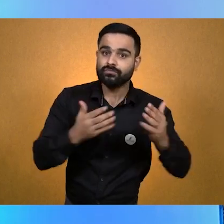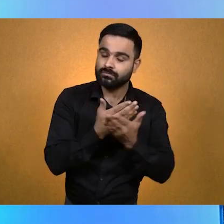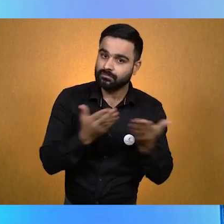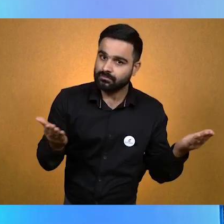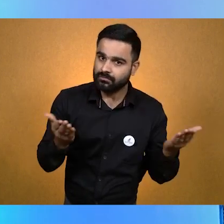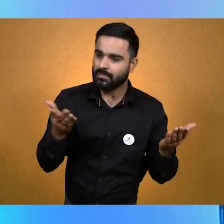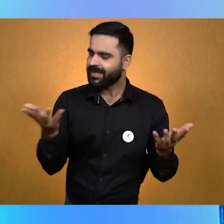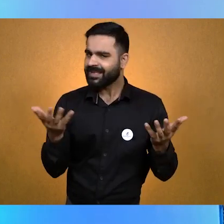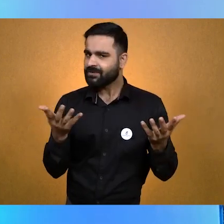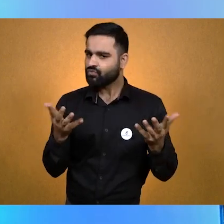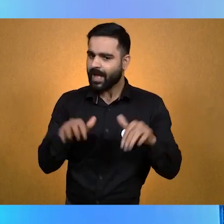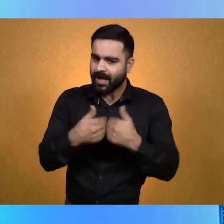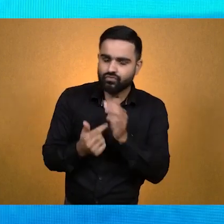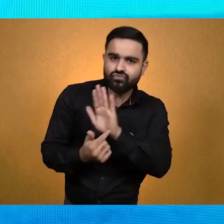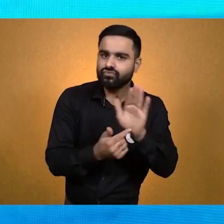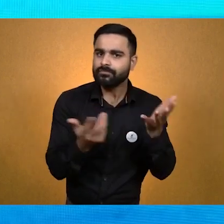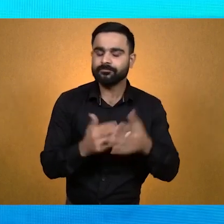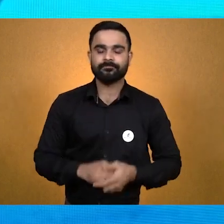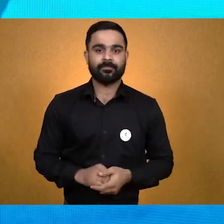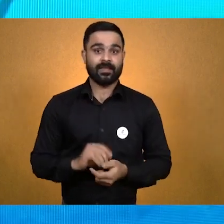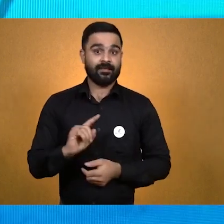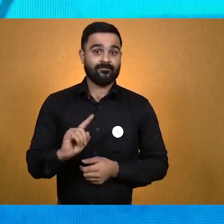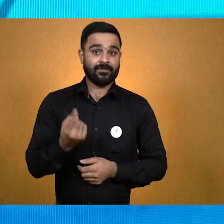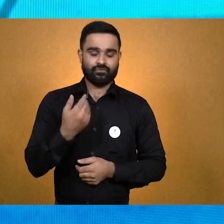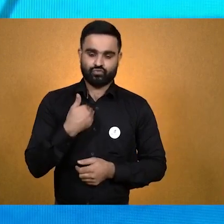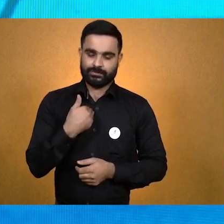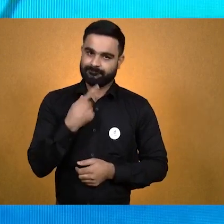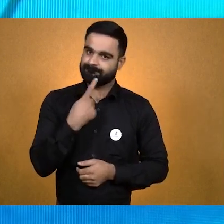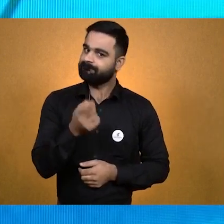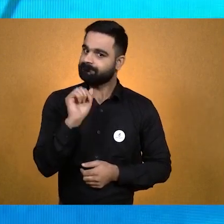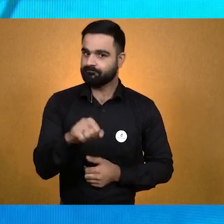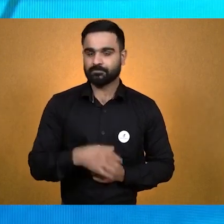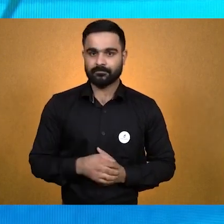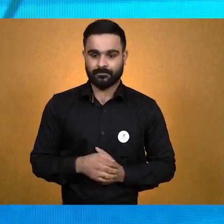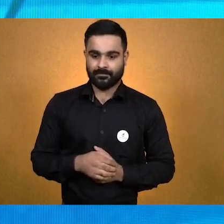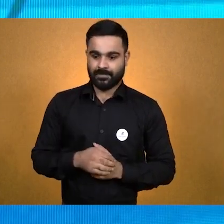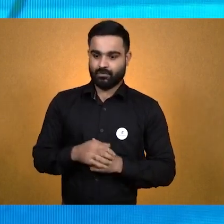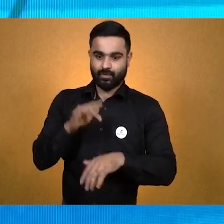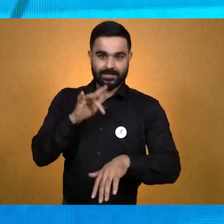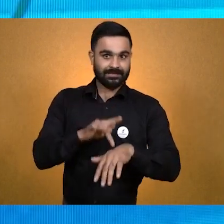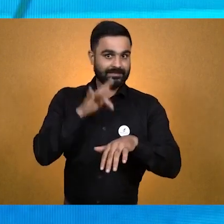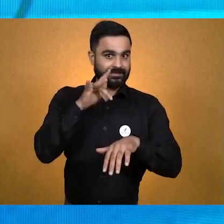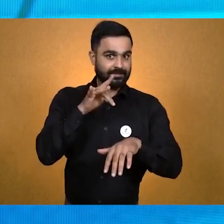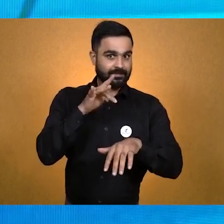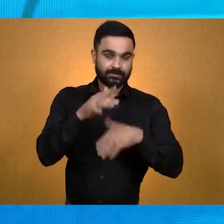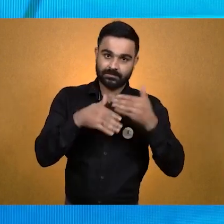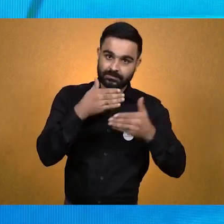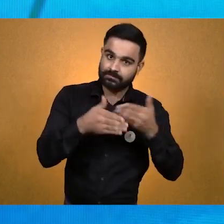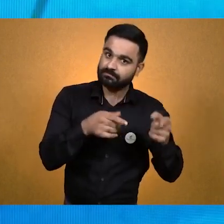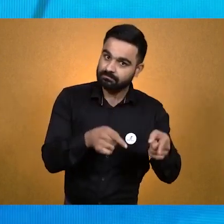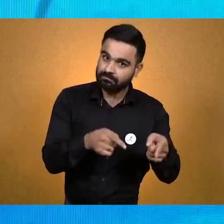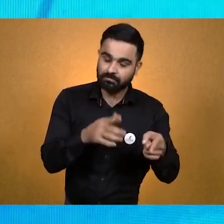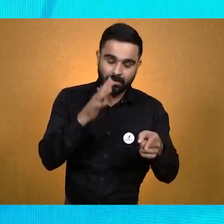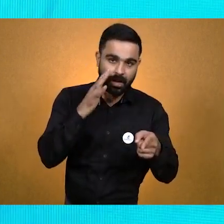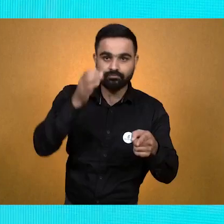and how are you addressing them? Yeah, first of all, I would like to say that making them sensitive to this